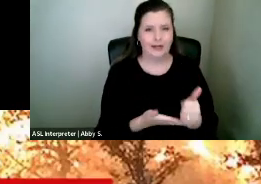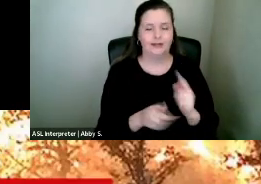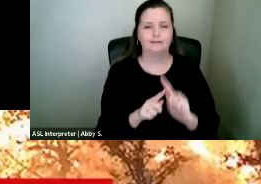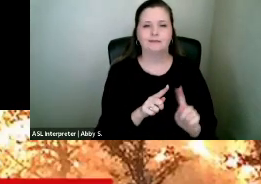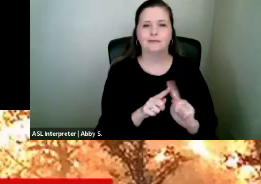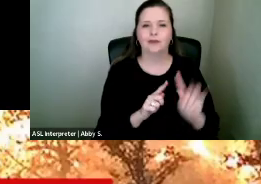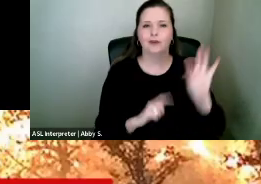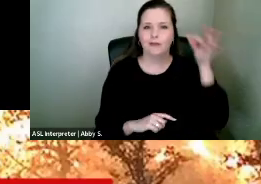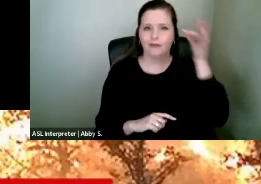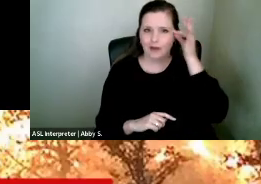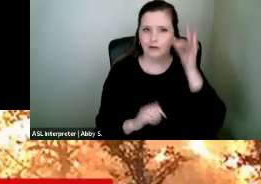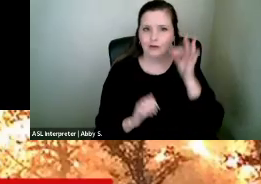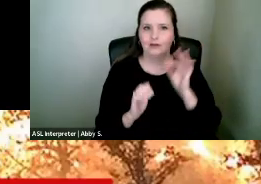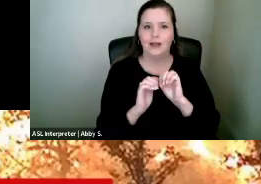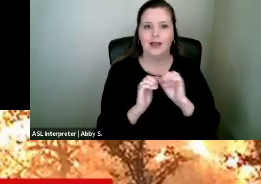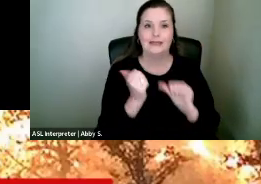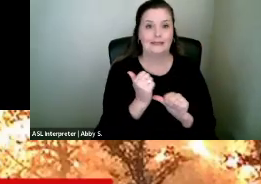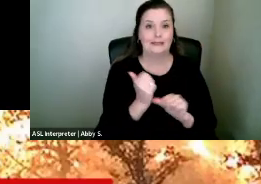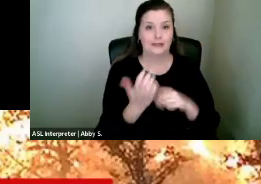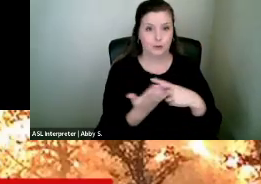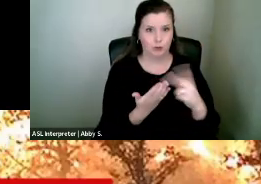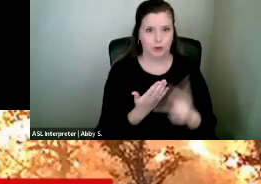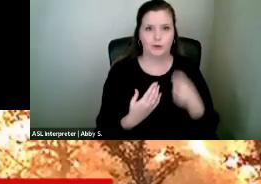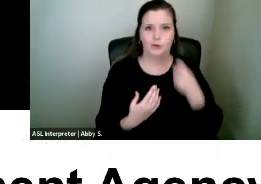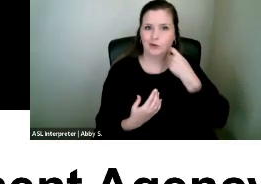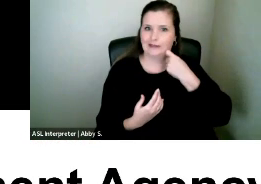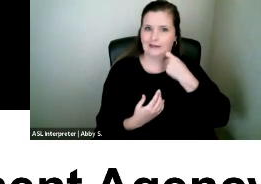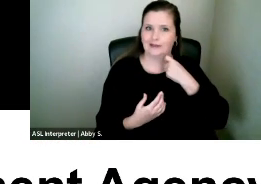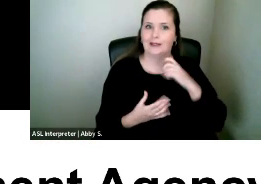programs mentioned earlier. Next slide.